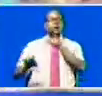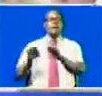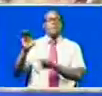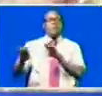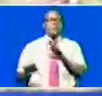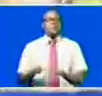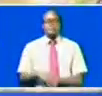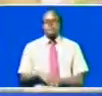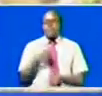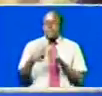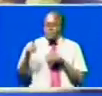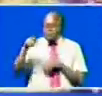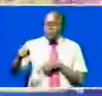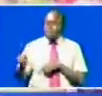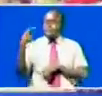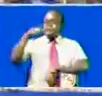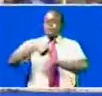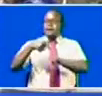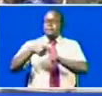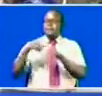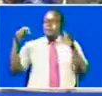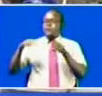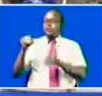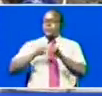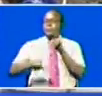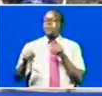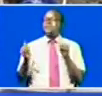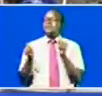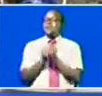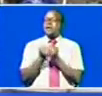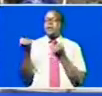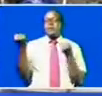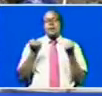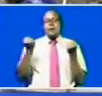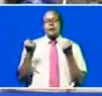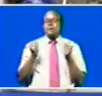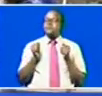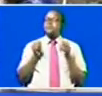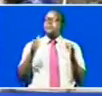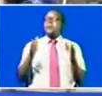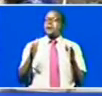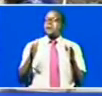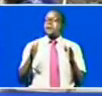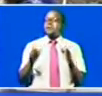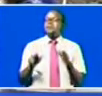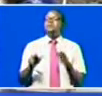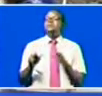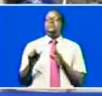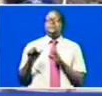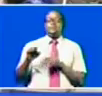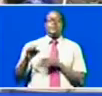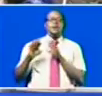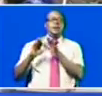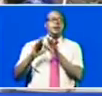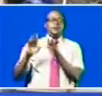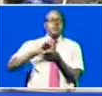attraction sites. However, for the first time, a convoy of about 10 Land Cruiser tour vans parked at the remote Magarini Cultural Center